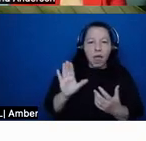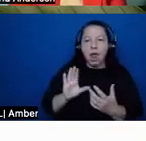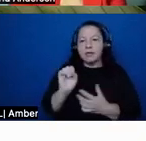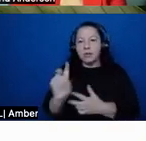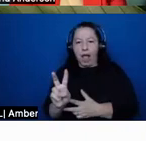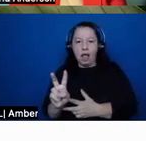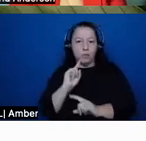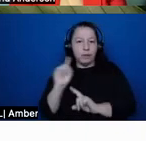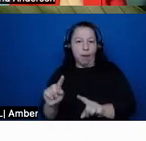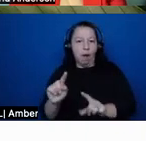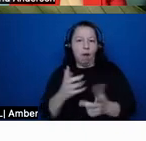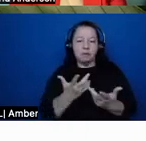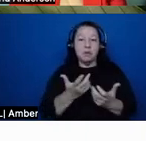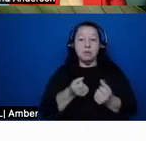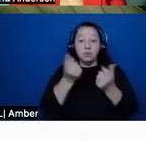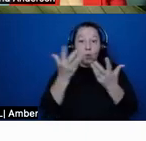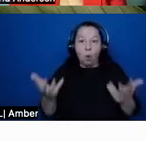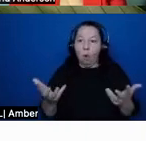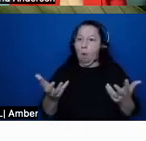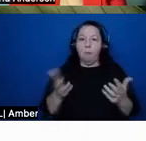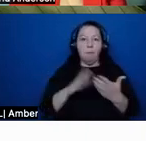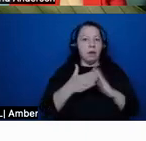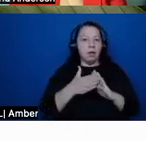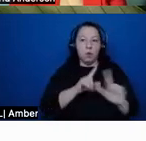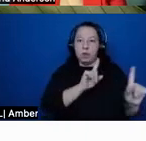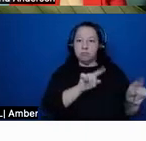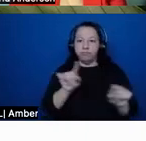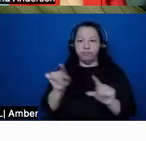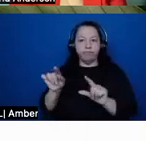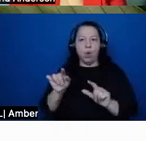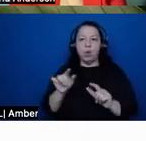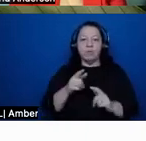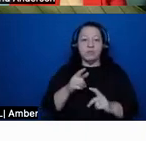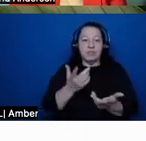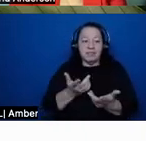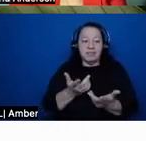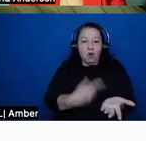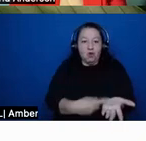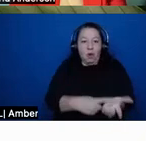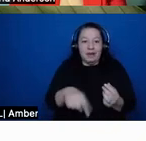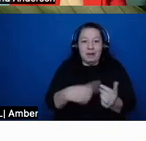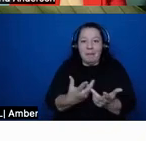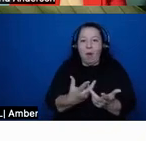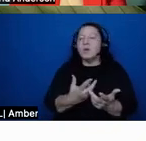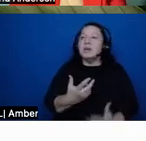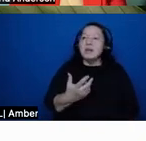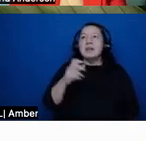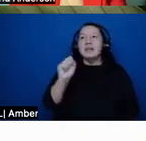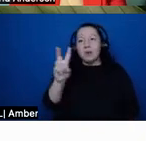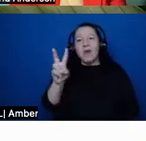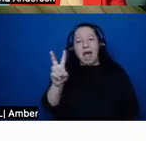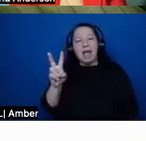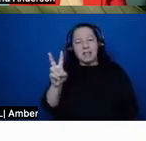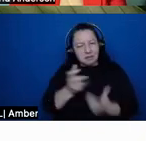been in so many communities recently where they're just talking about how prevalent, you know, yes, the sexual violence, but also just